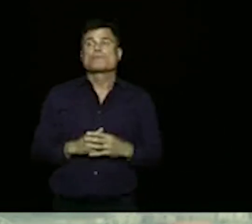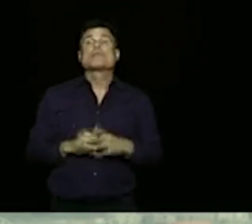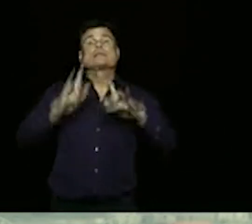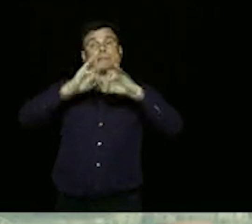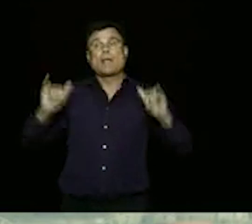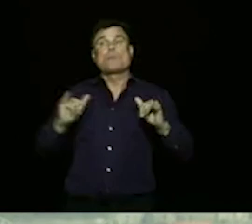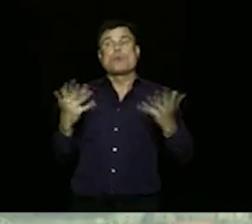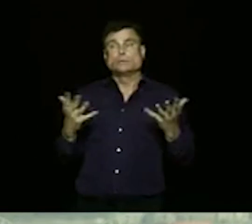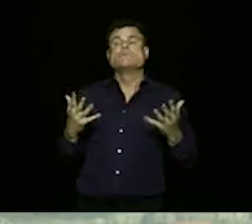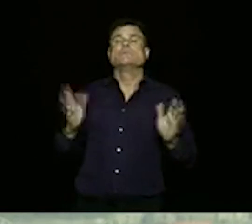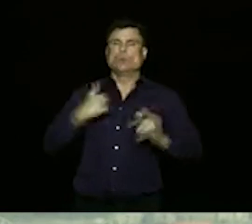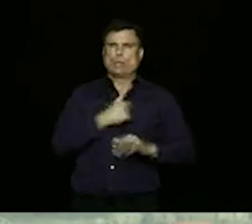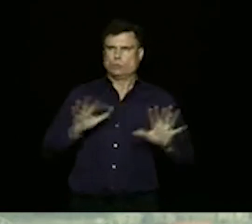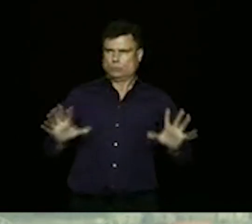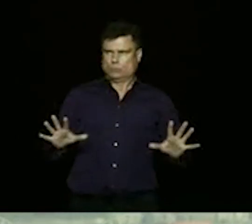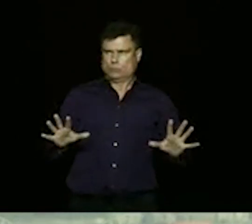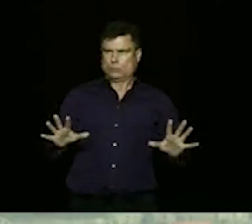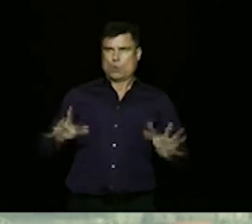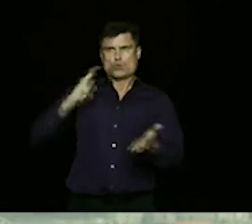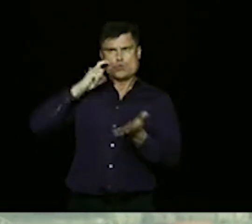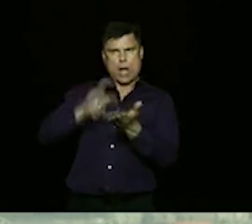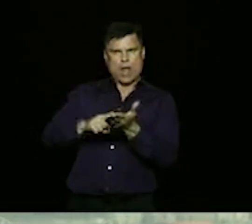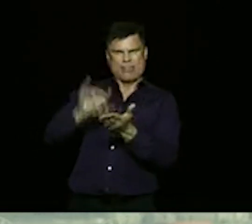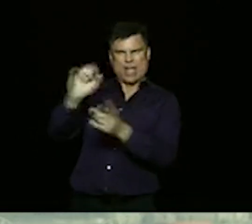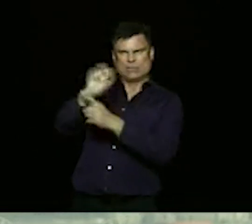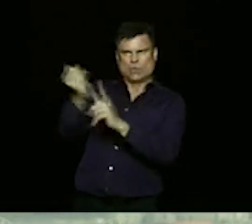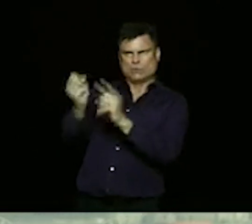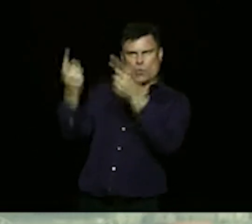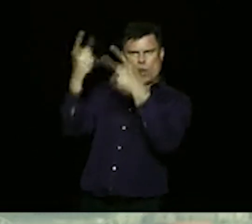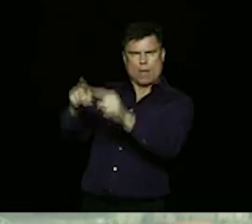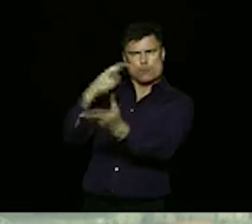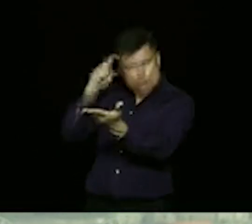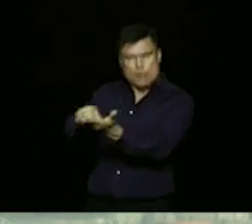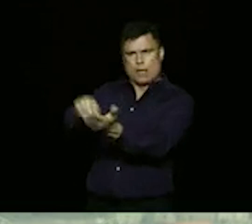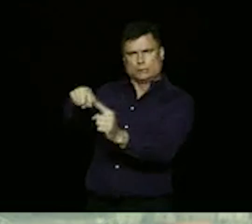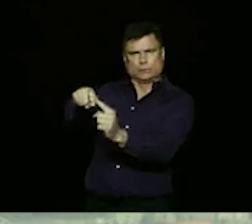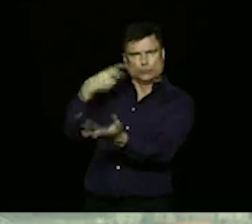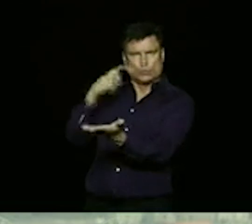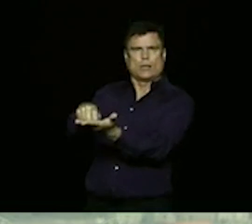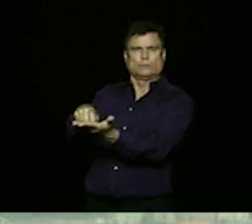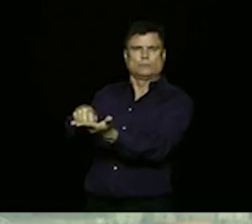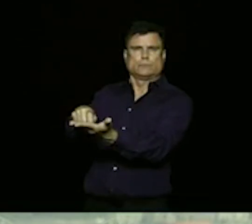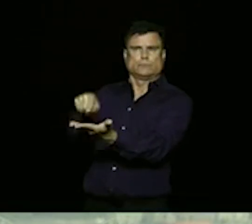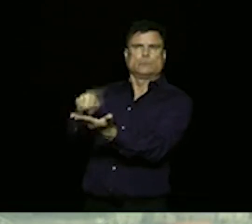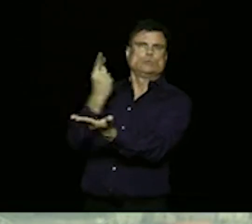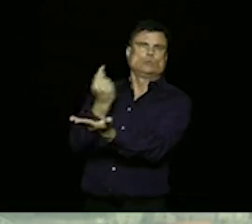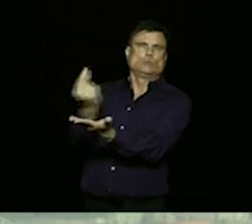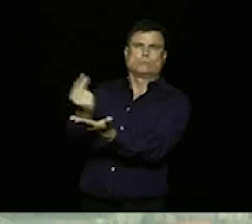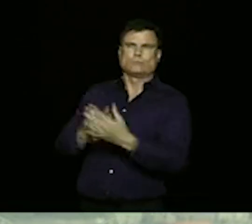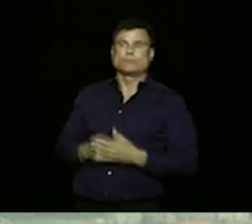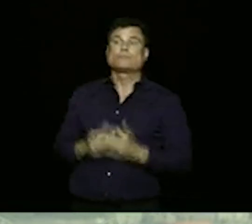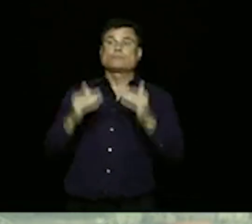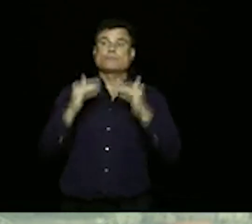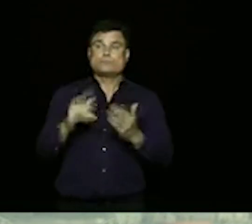Leanne Young, CBC News. Hi there, Minister. So I guess, so it says